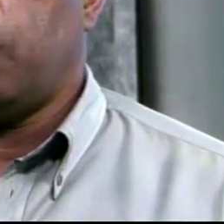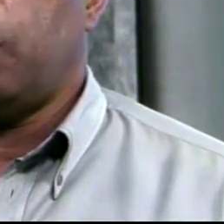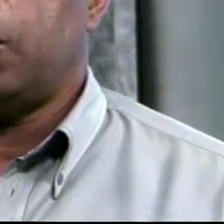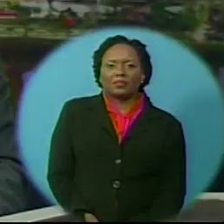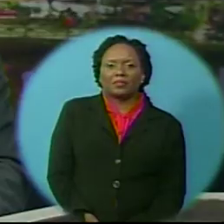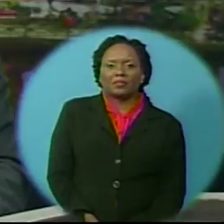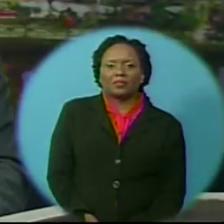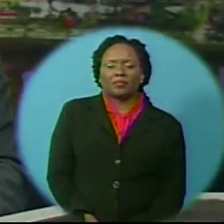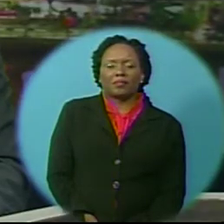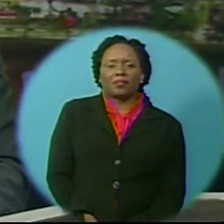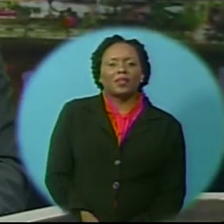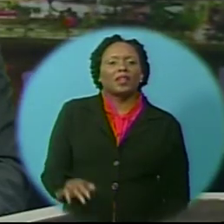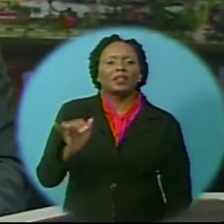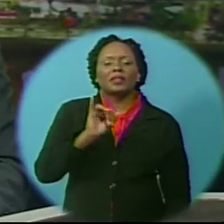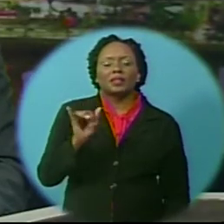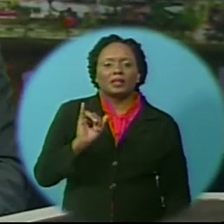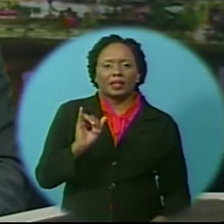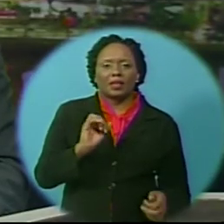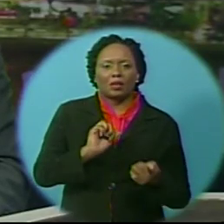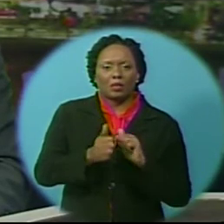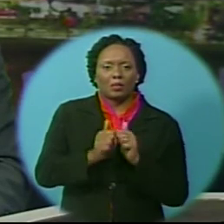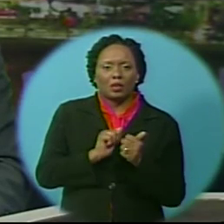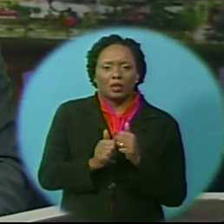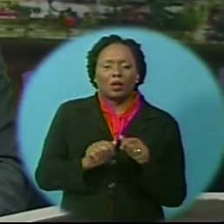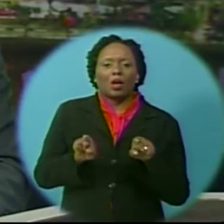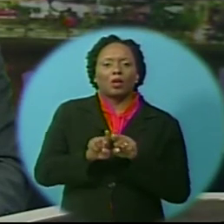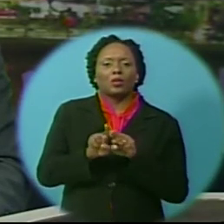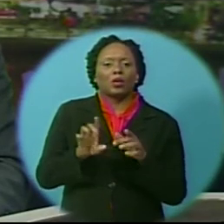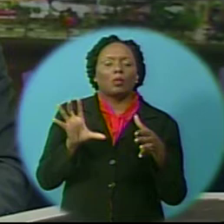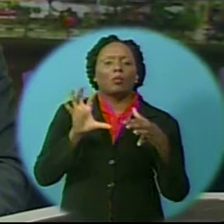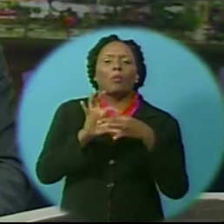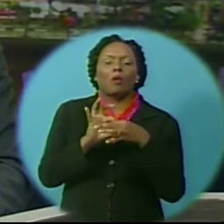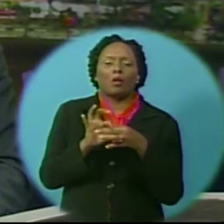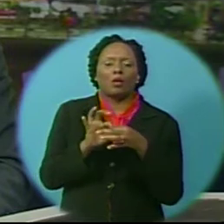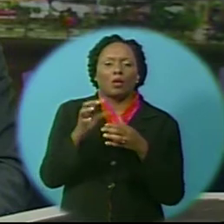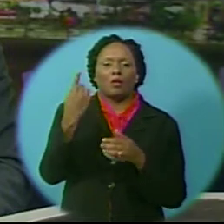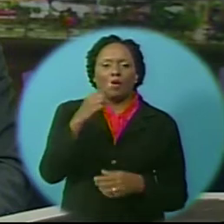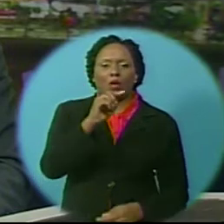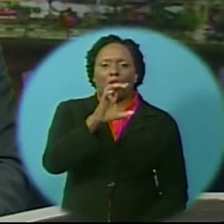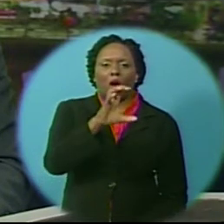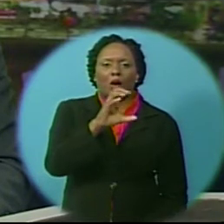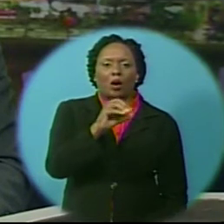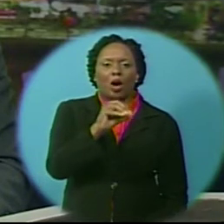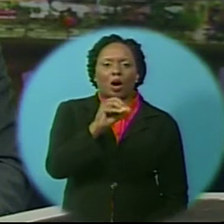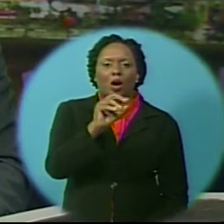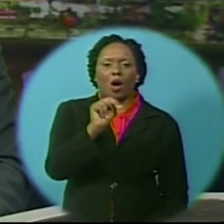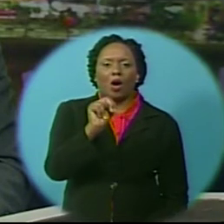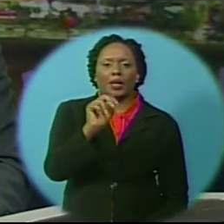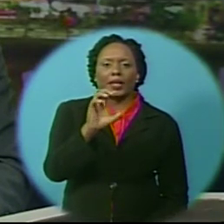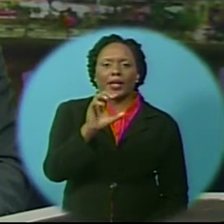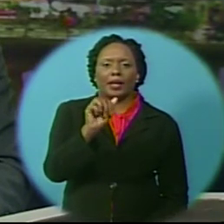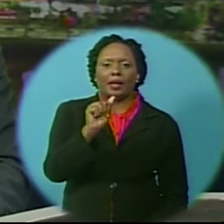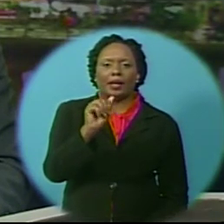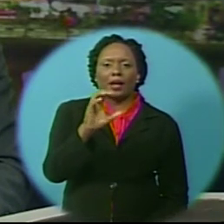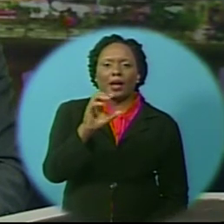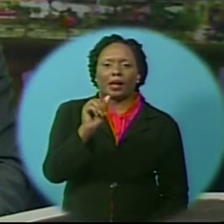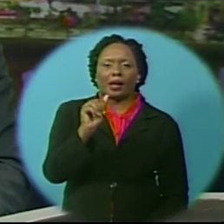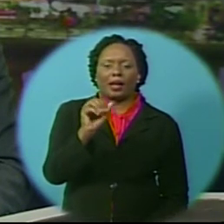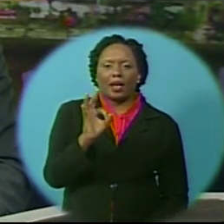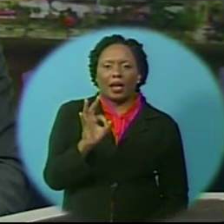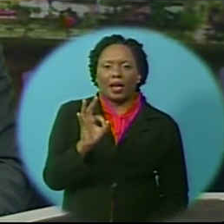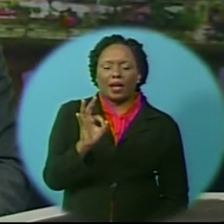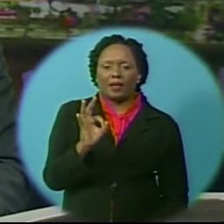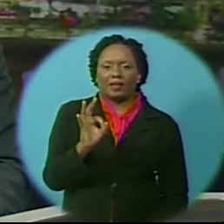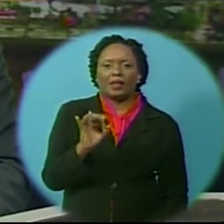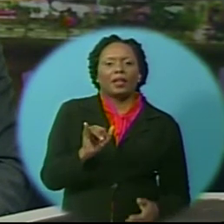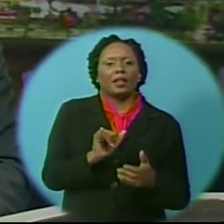Championship. And the CFU tournament is also a qualifying tournament for the CONCACAF Champions League, a precursor